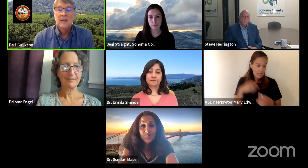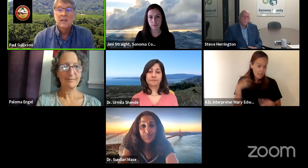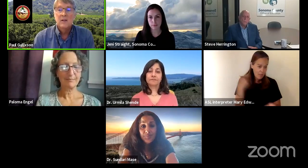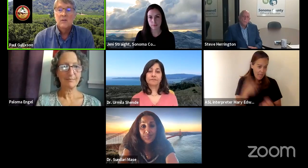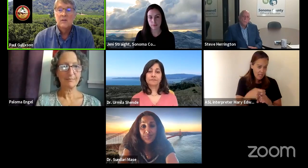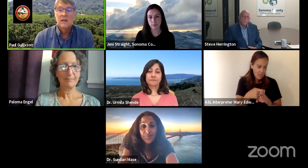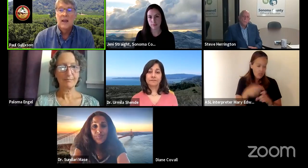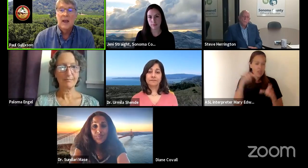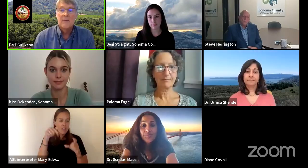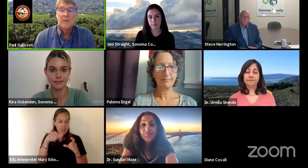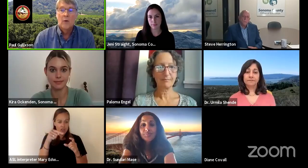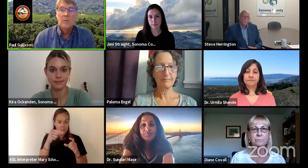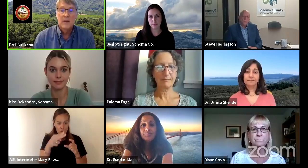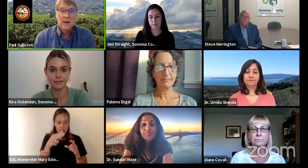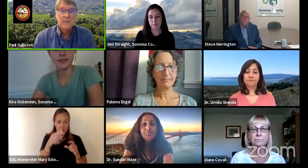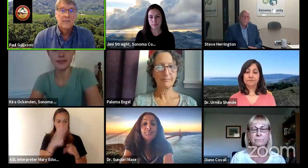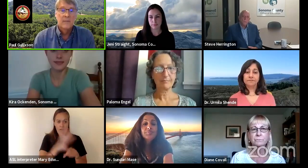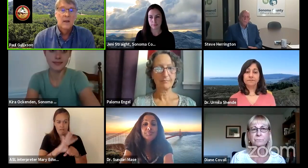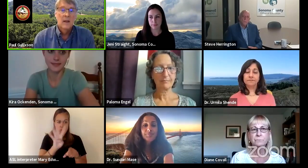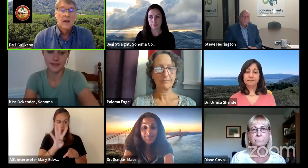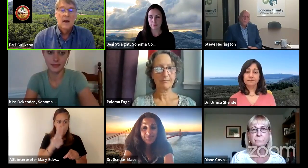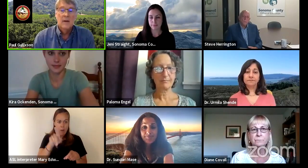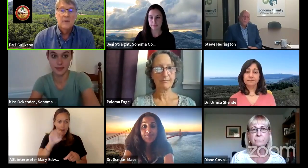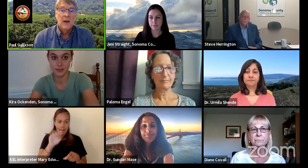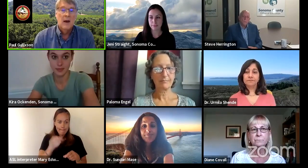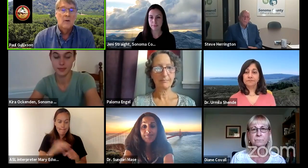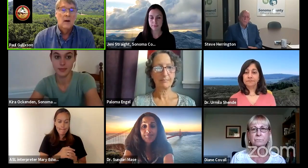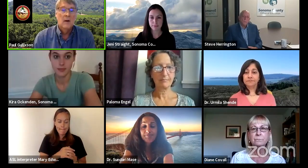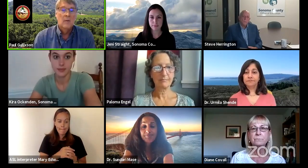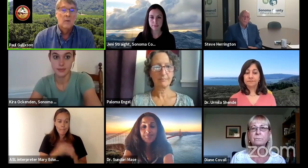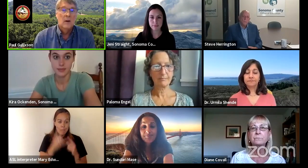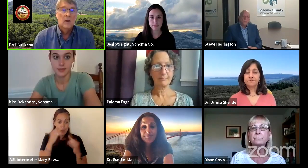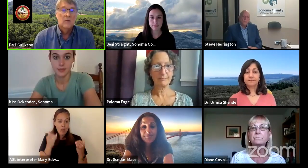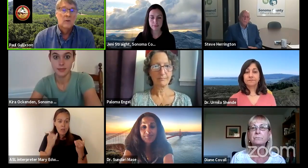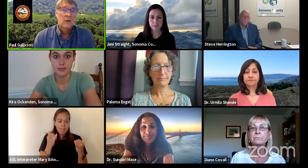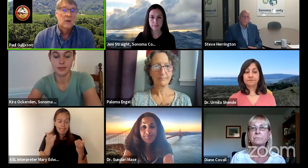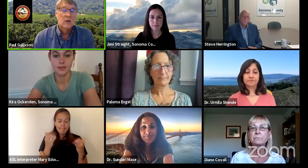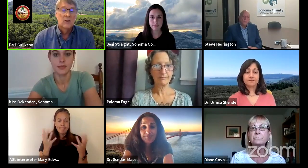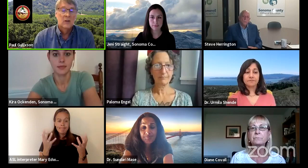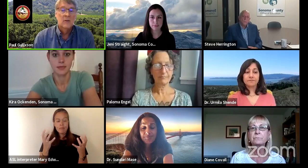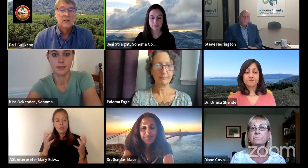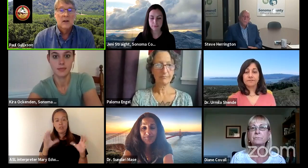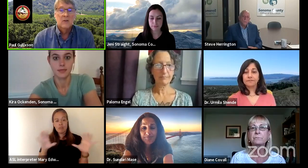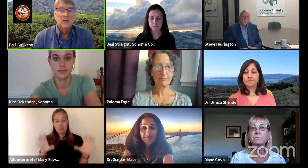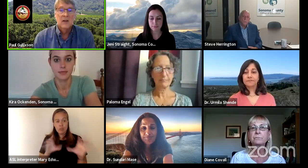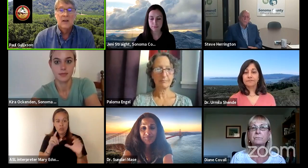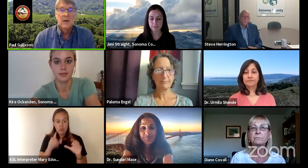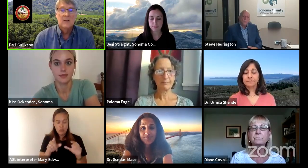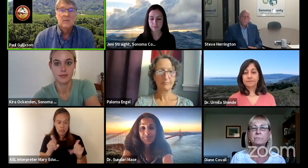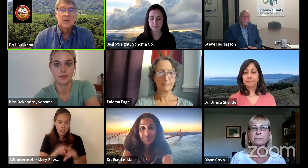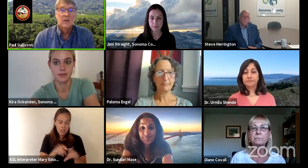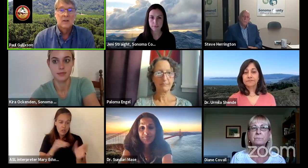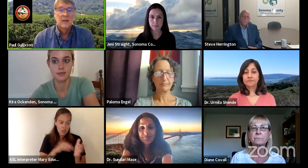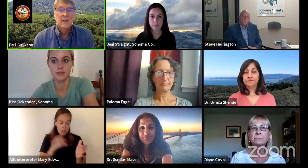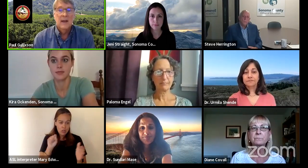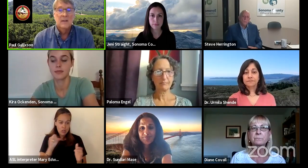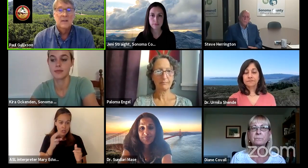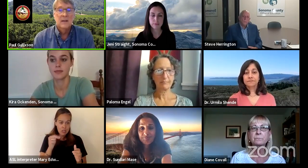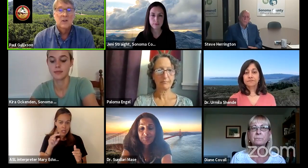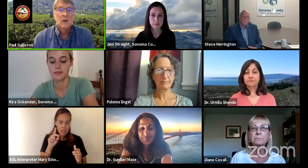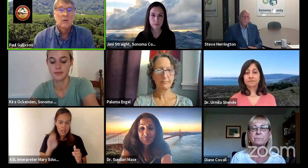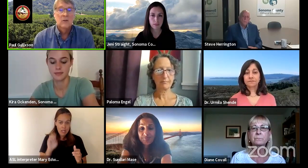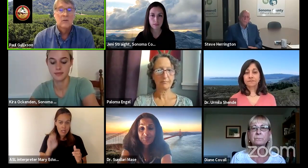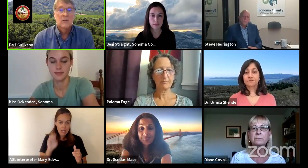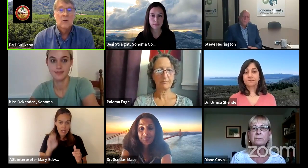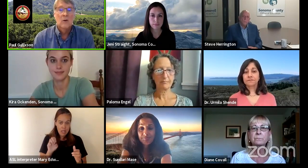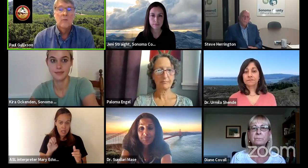this thursday at 4 pm uh for now uh we want to do encourage you as dr shende mentioned that